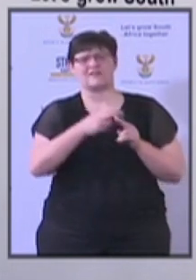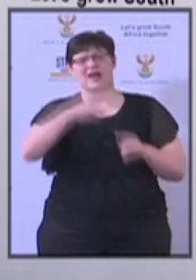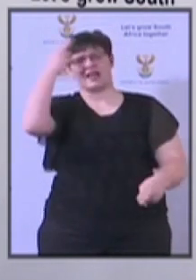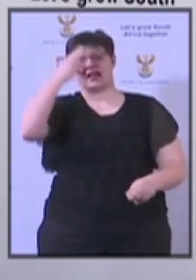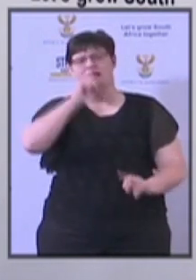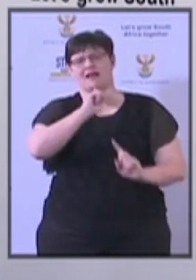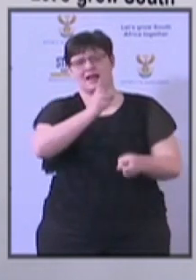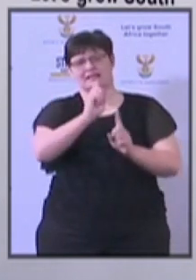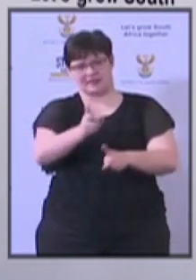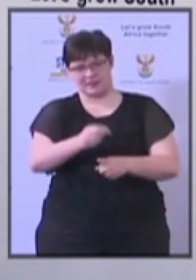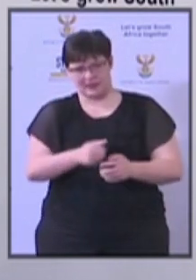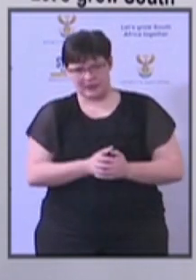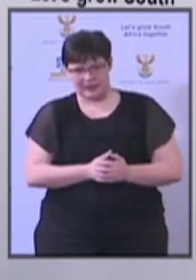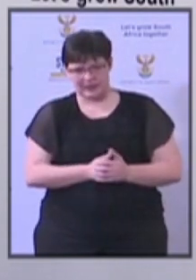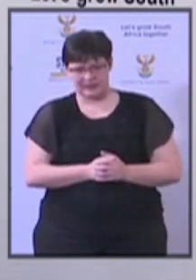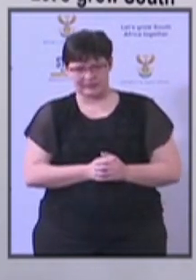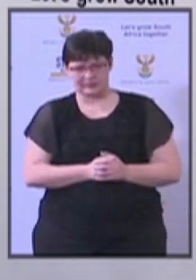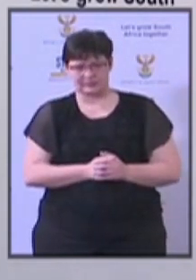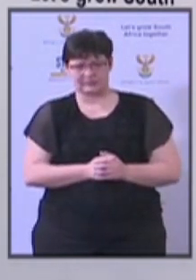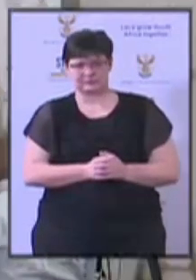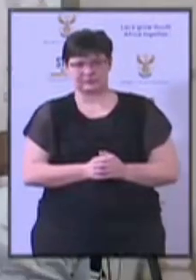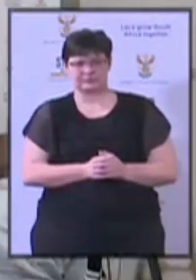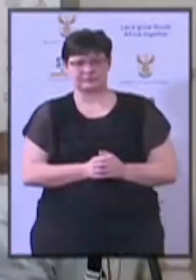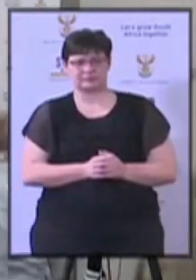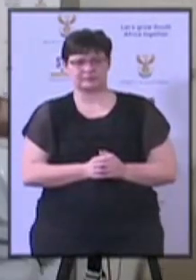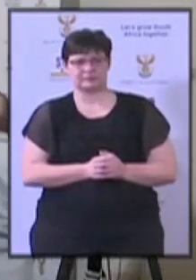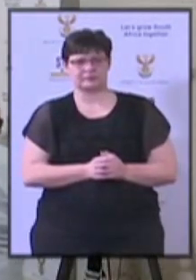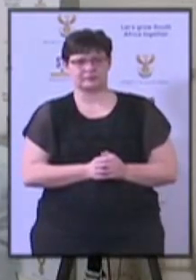final round of questions. Thank you.